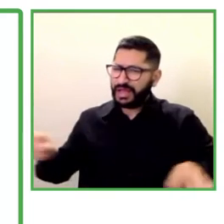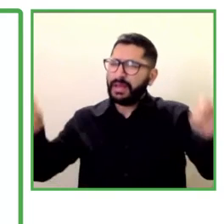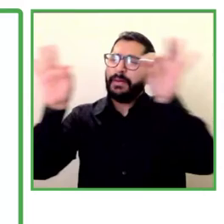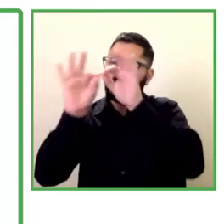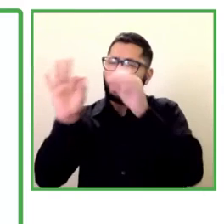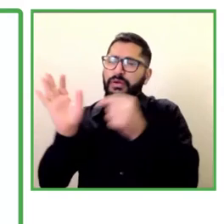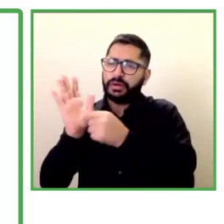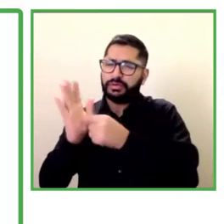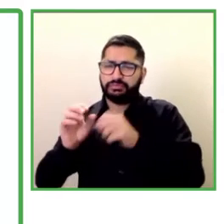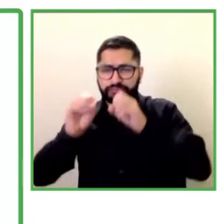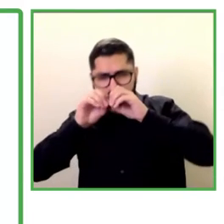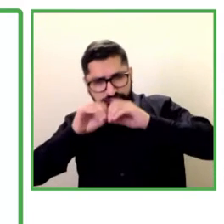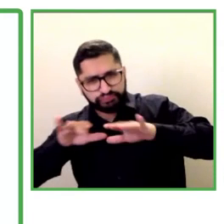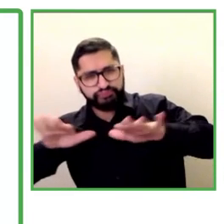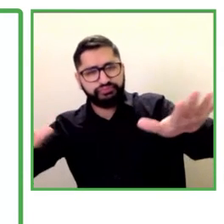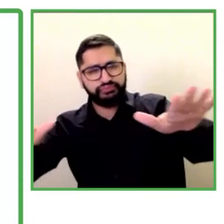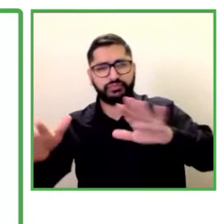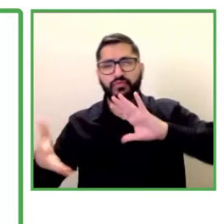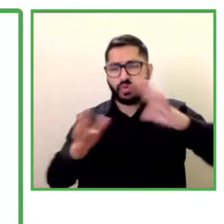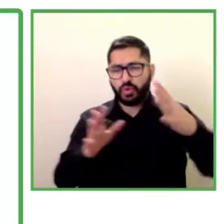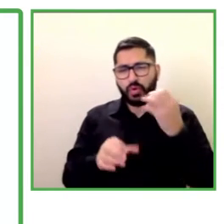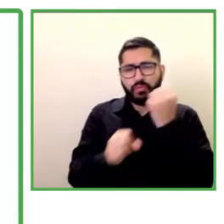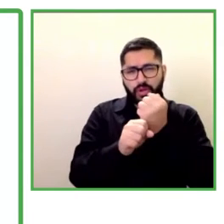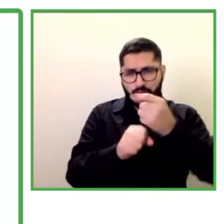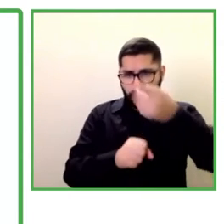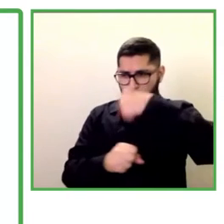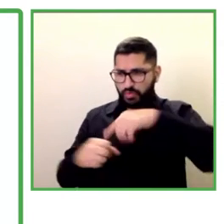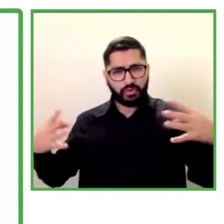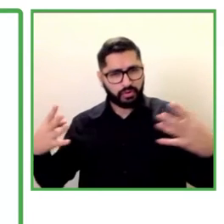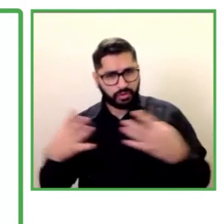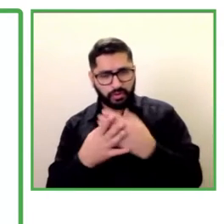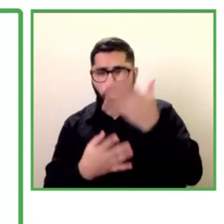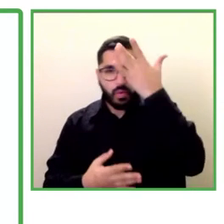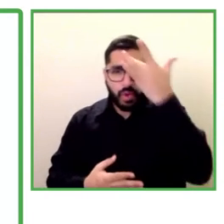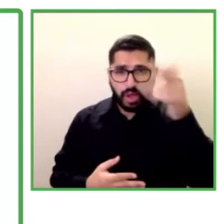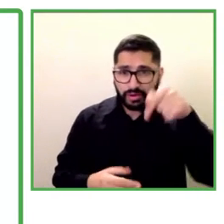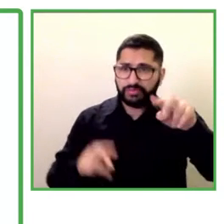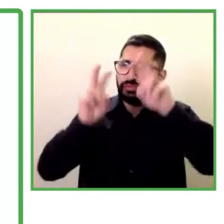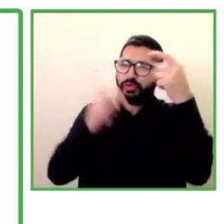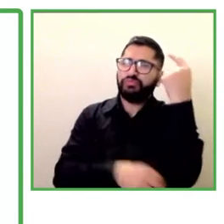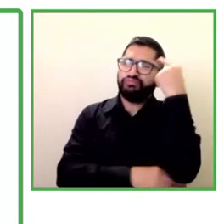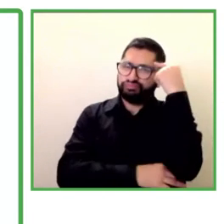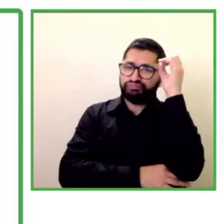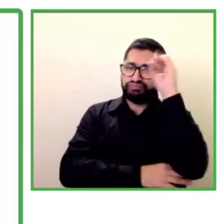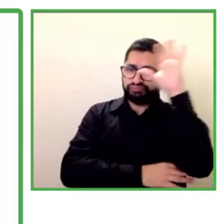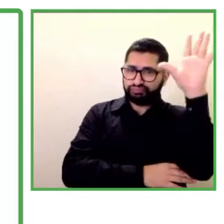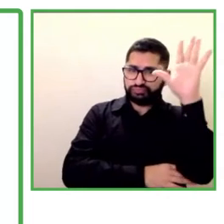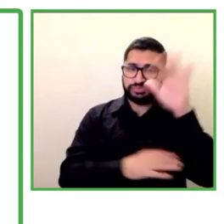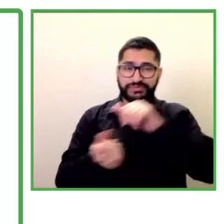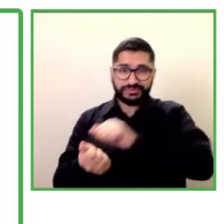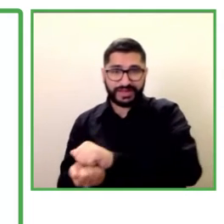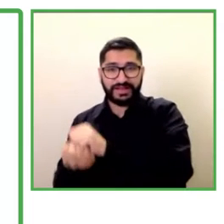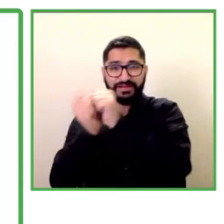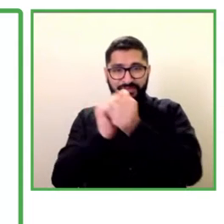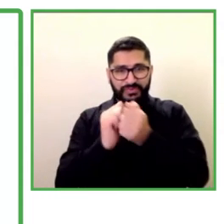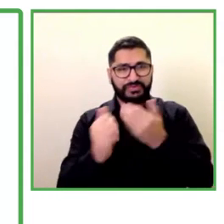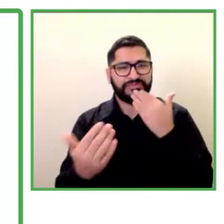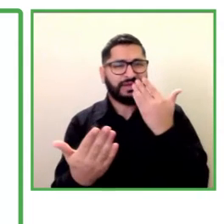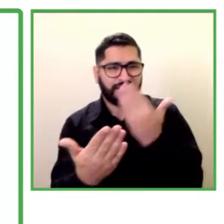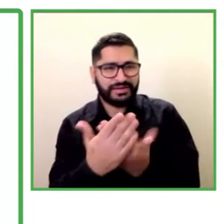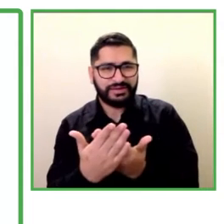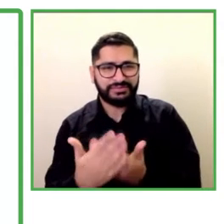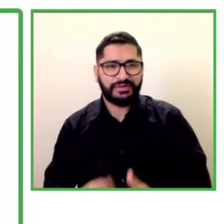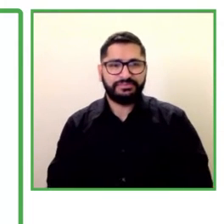is to disseminate the work in the network, because we believe in its transformative effect. Thank you so much.